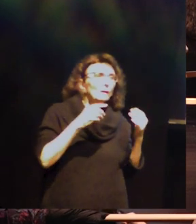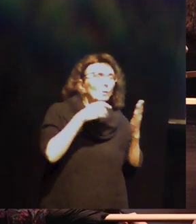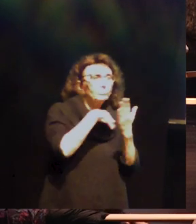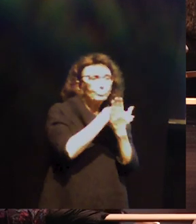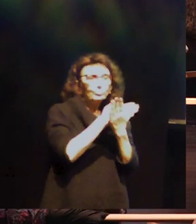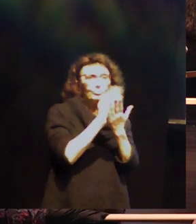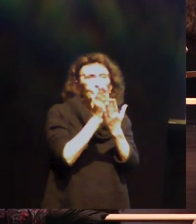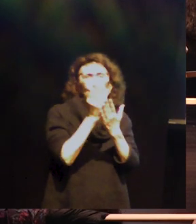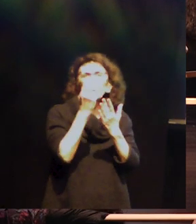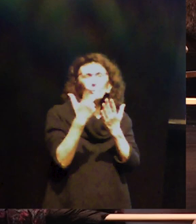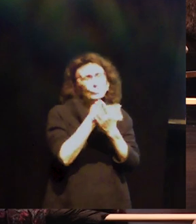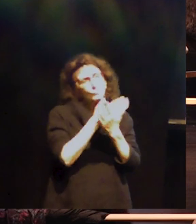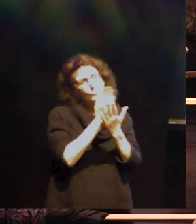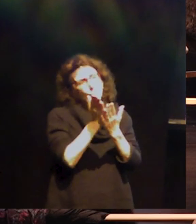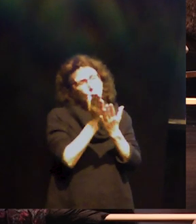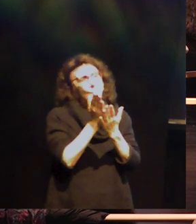it,